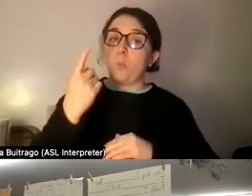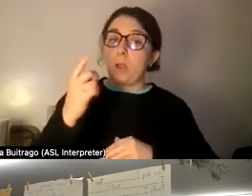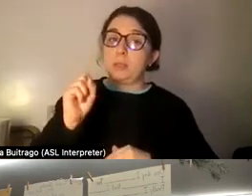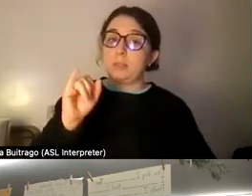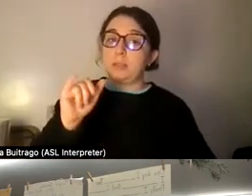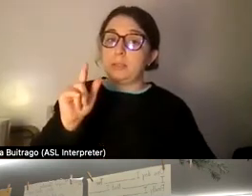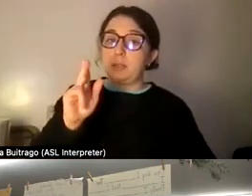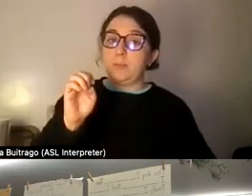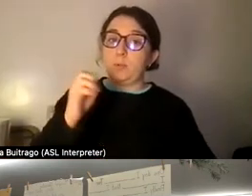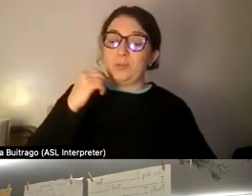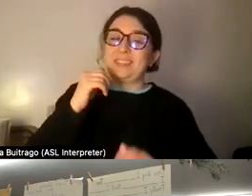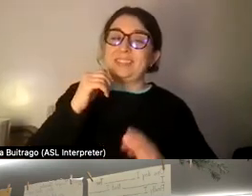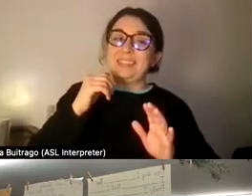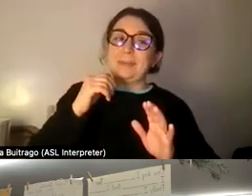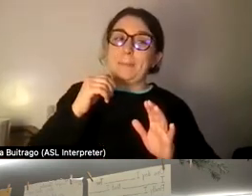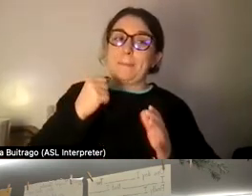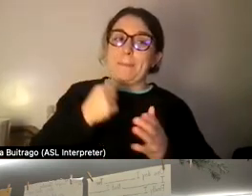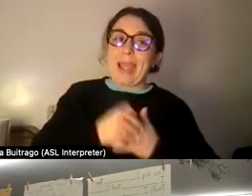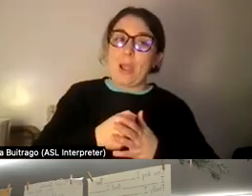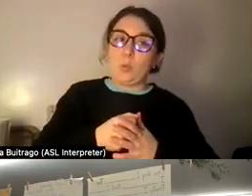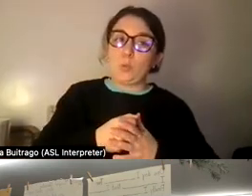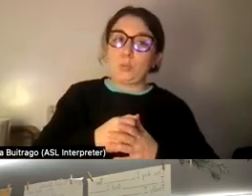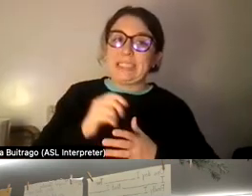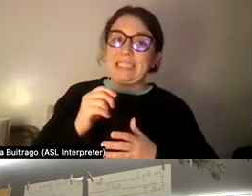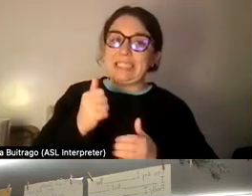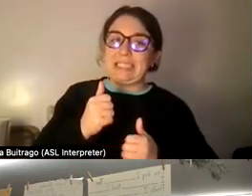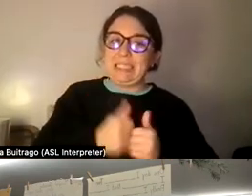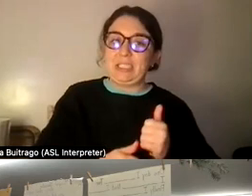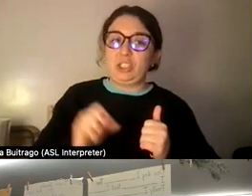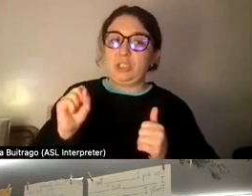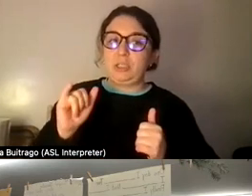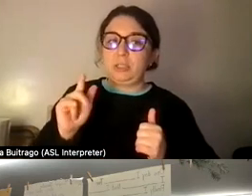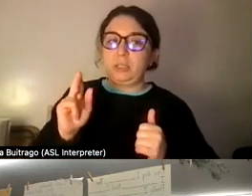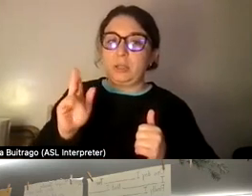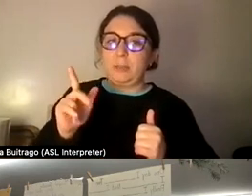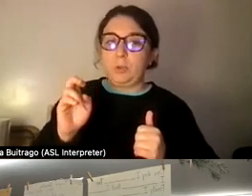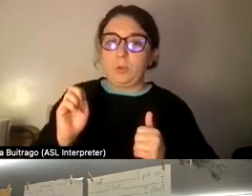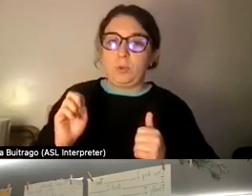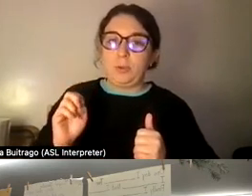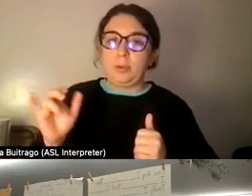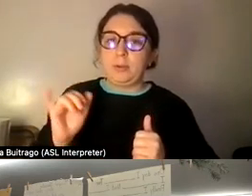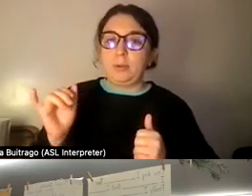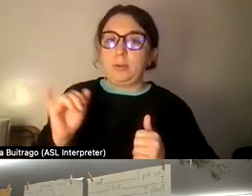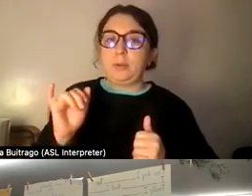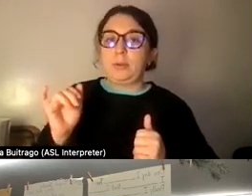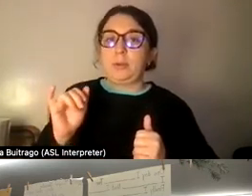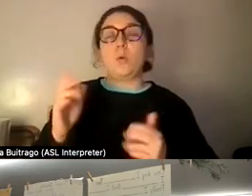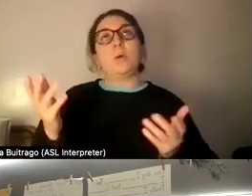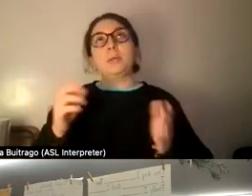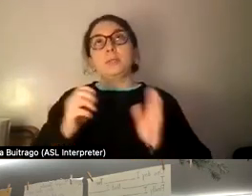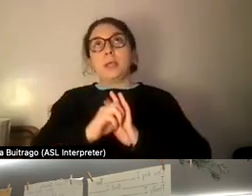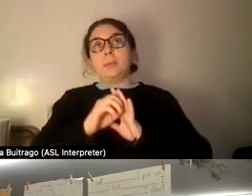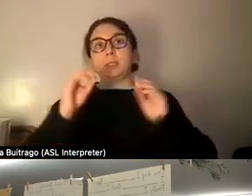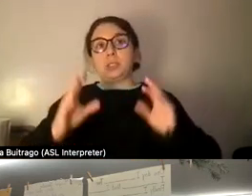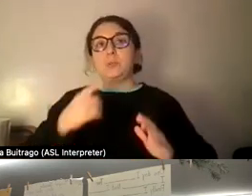and tap the sound in each syllable. So this is kind of what it would look like for spelling practice. So the teacher would say, spell the